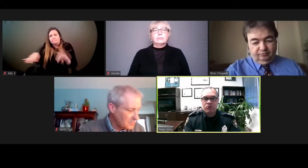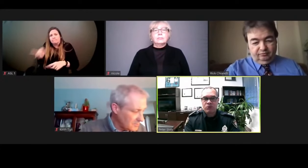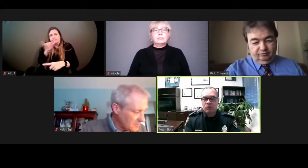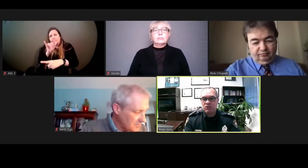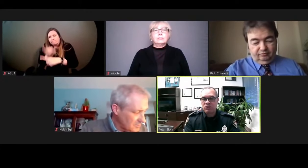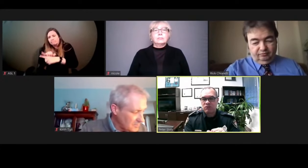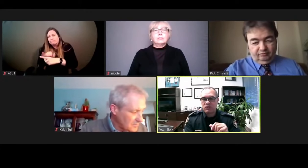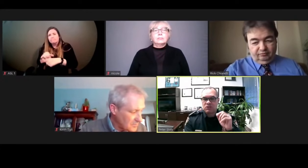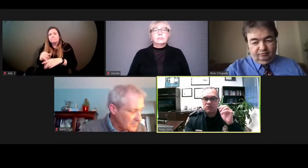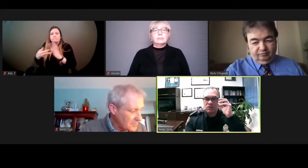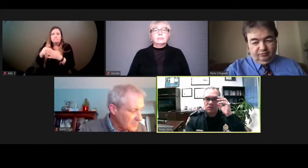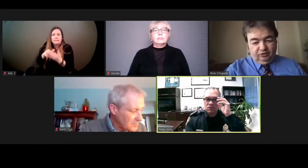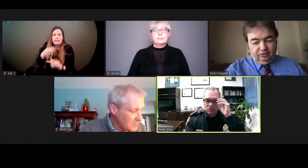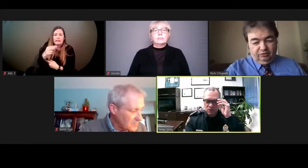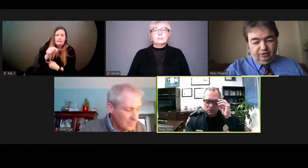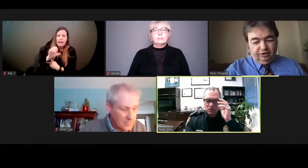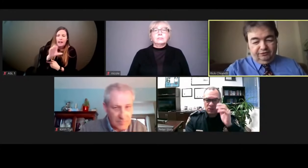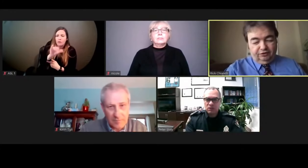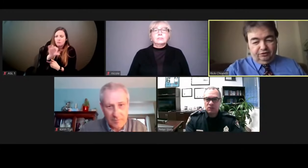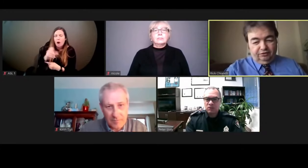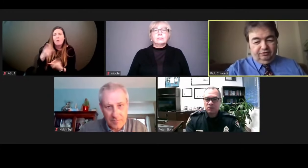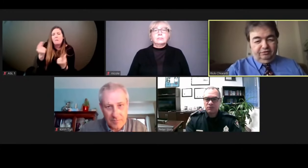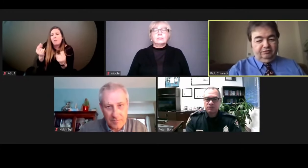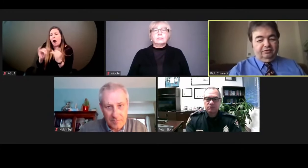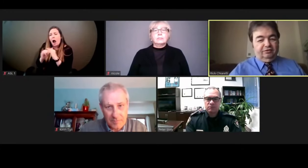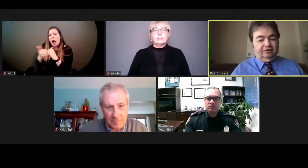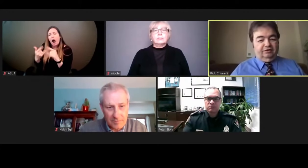and 311 services. Okay, if you could